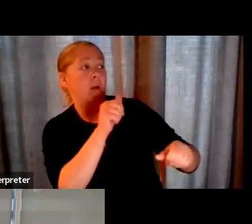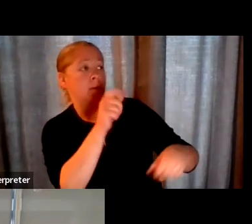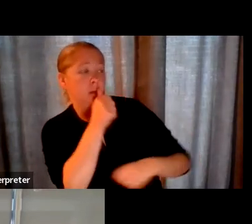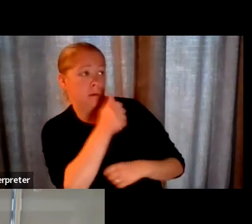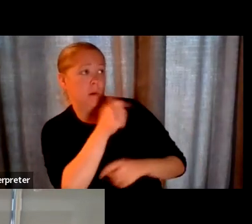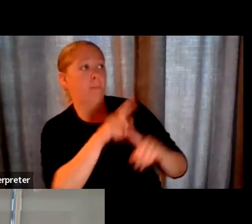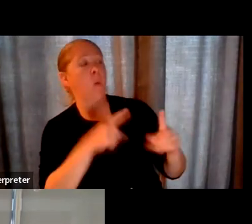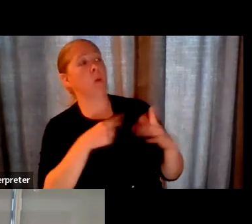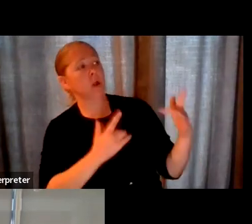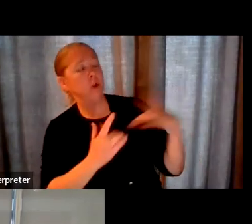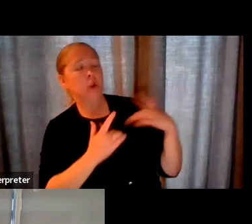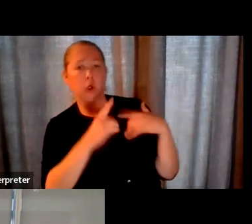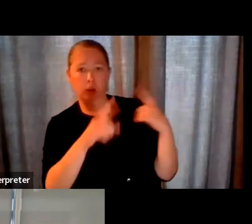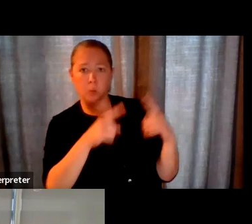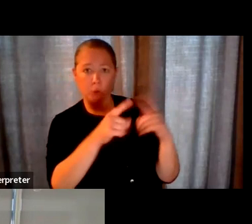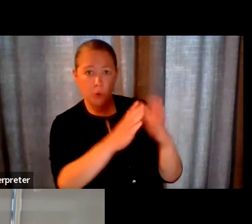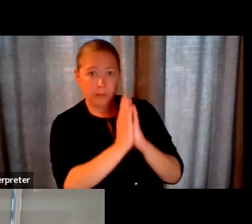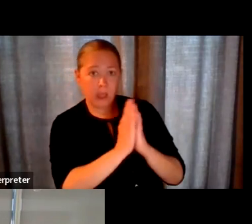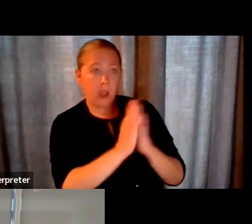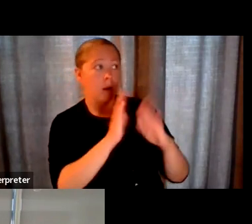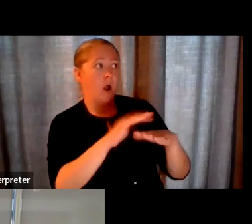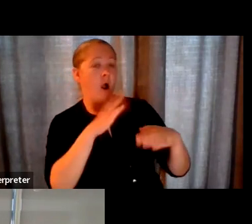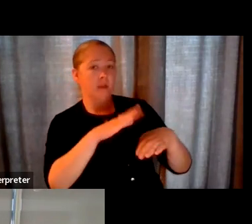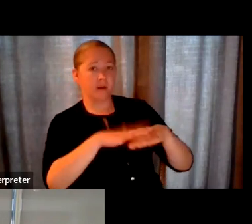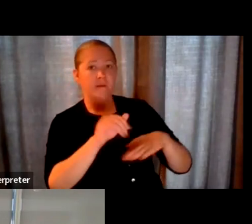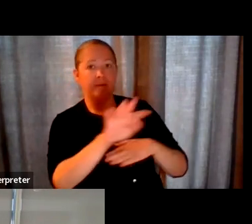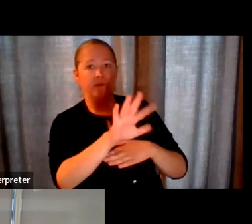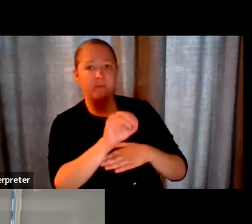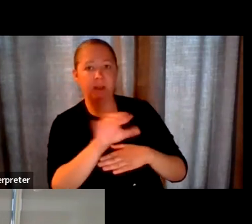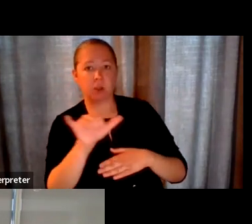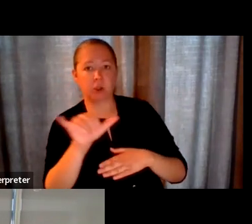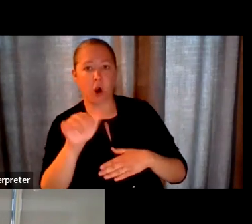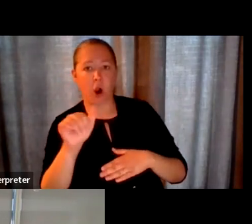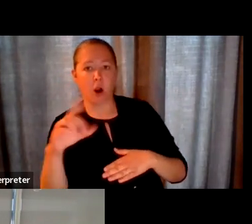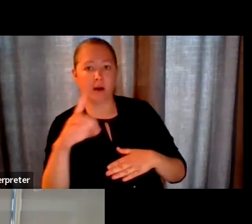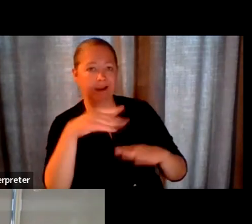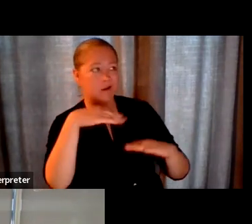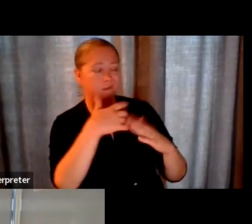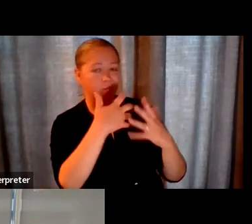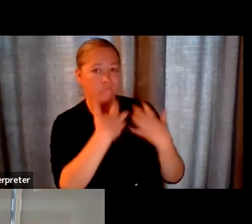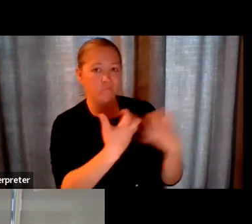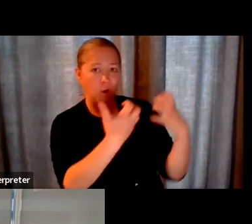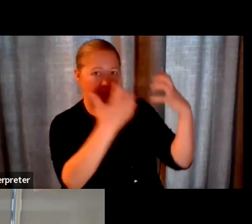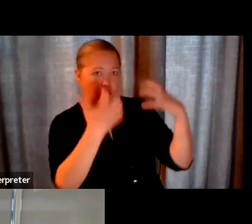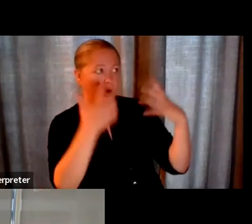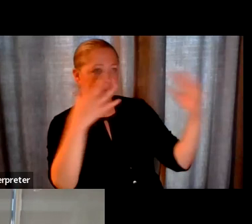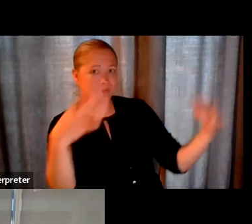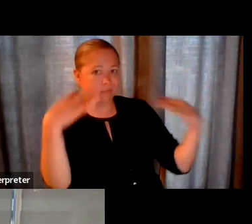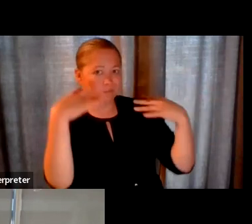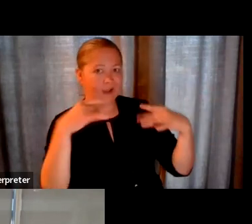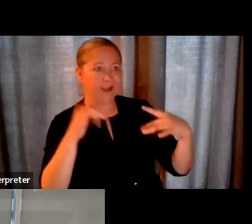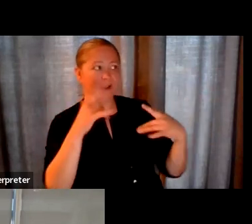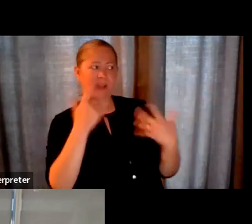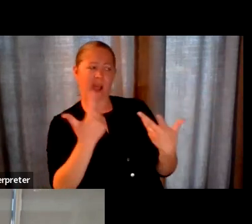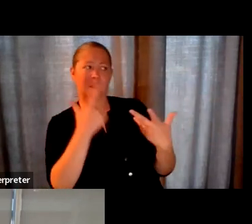you pray with students at the end of games on the 50-yard line in front of the entire crowd, that looks like a violation of the